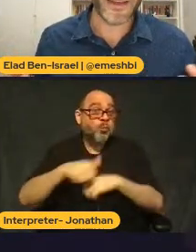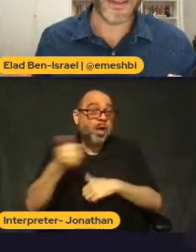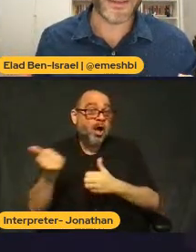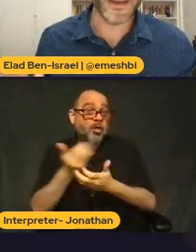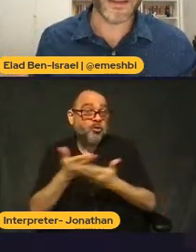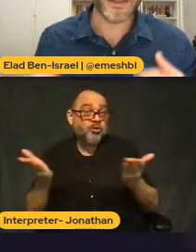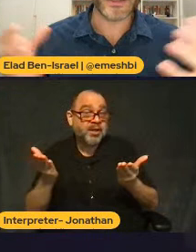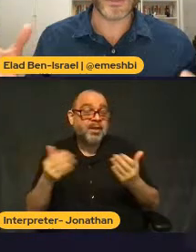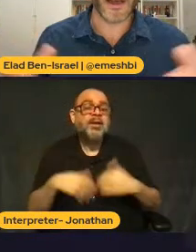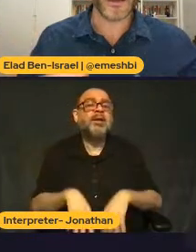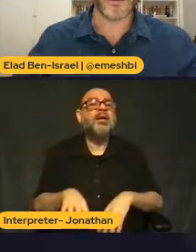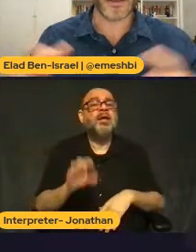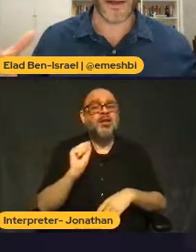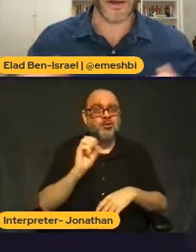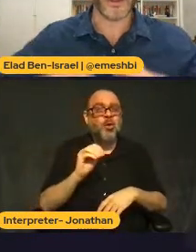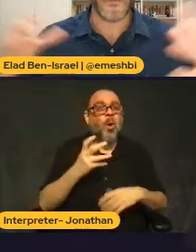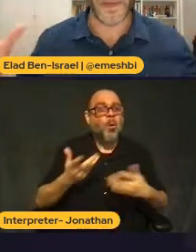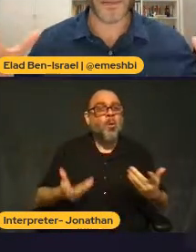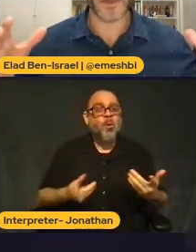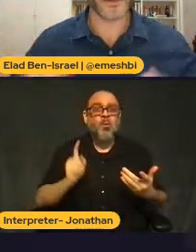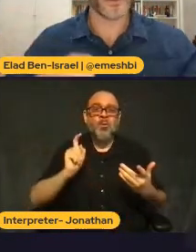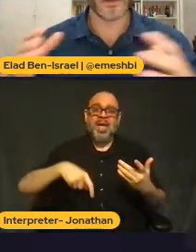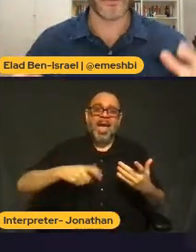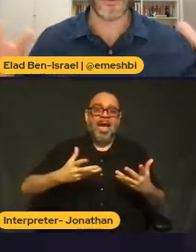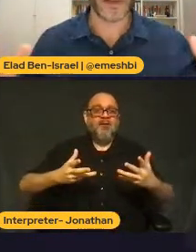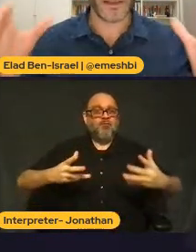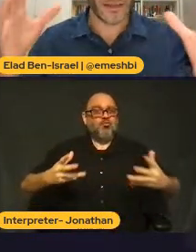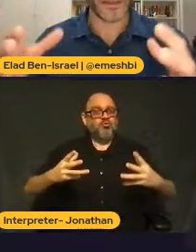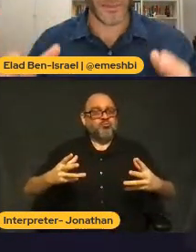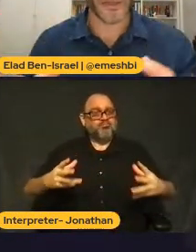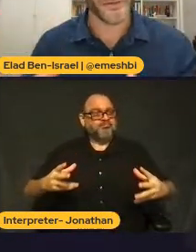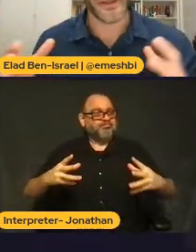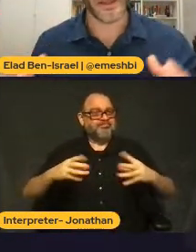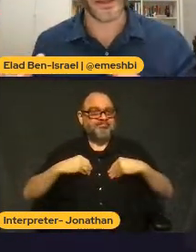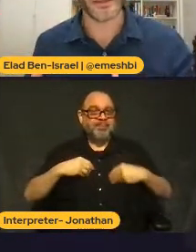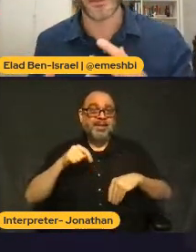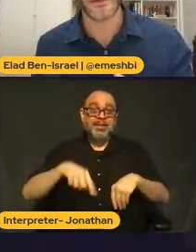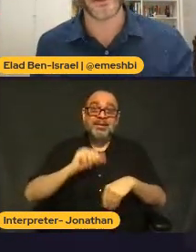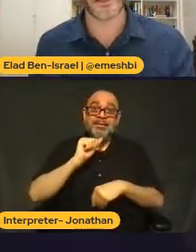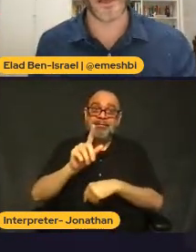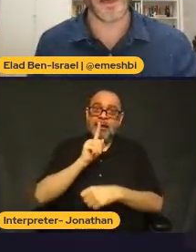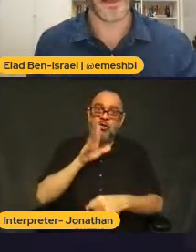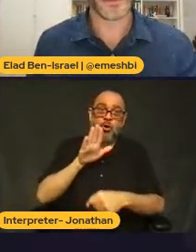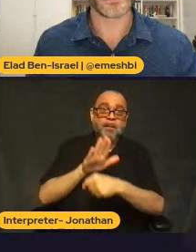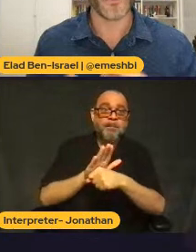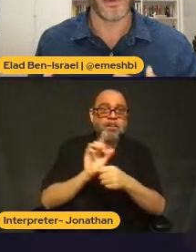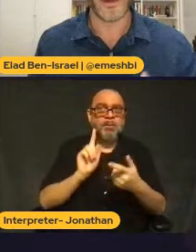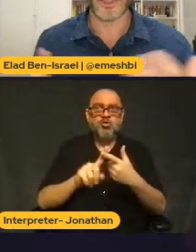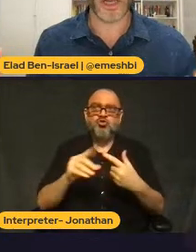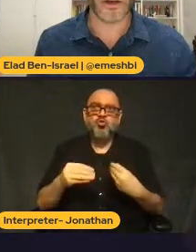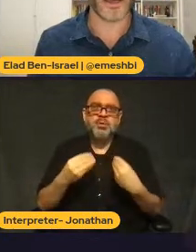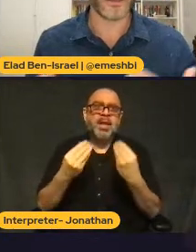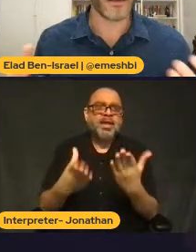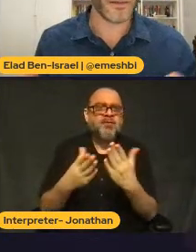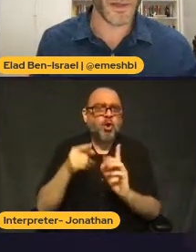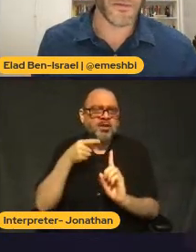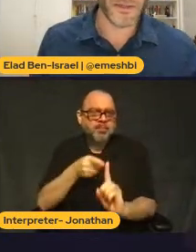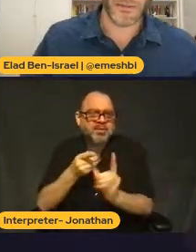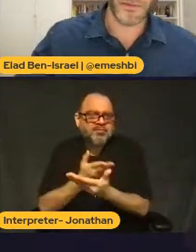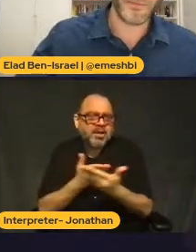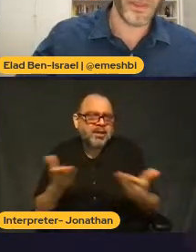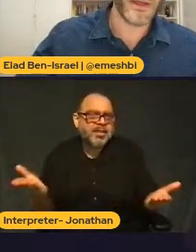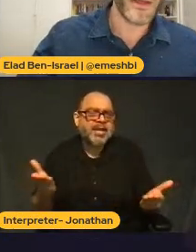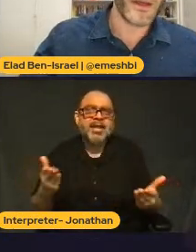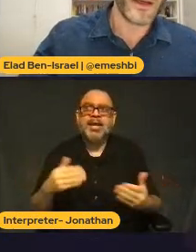accept the fact that this is not our commitment to deliver a specific thing at a specific time. It's more about sharing and